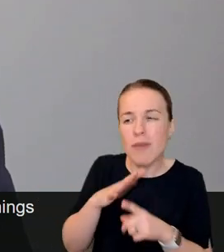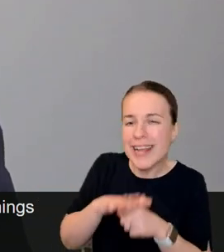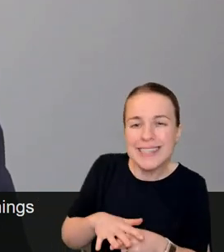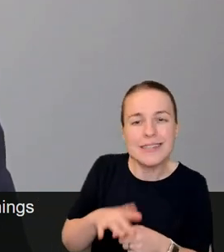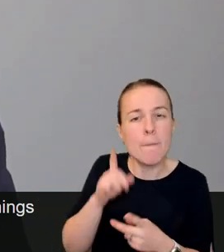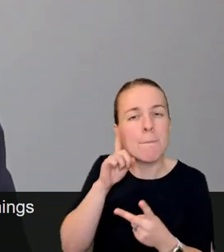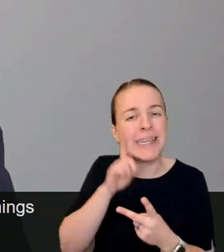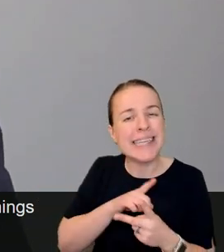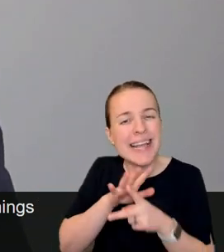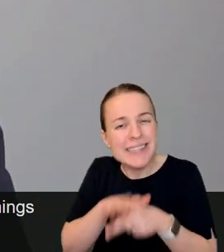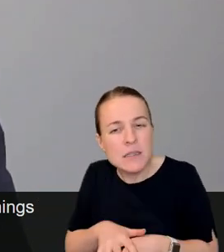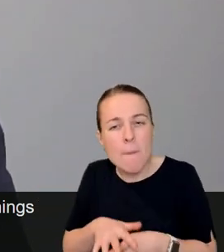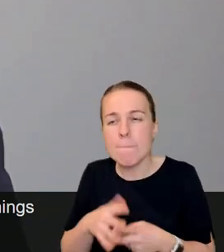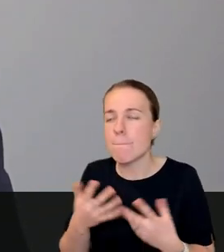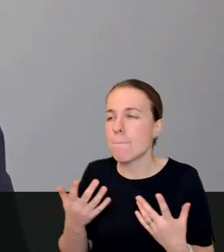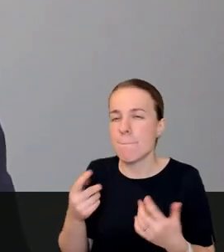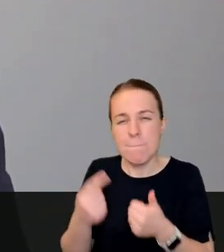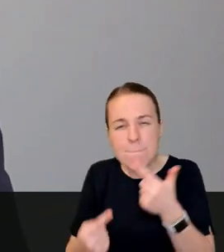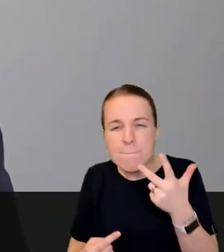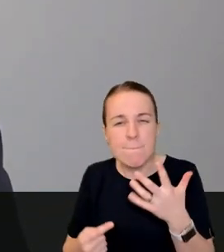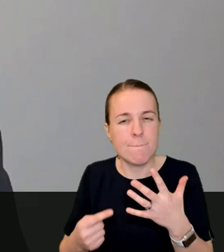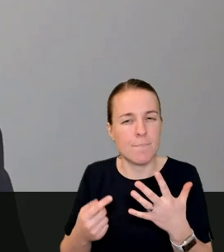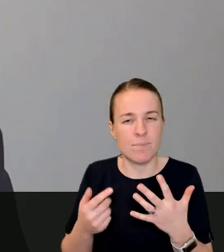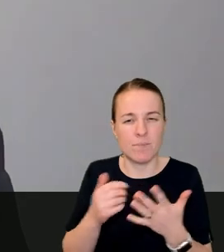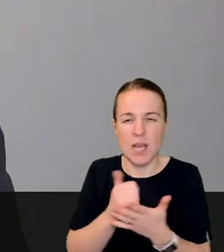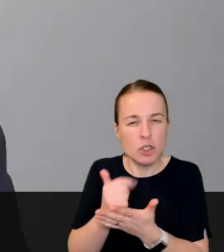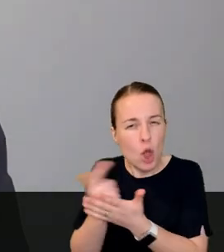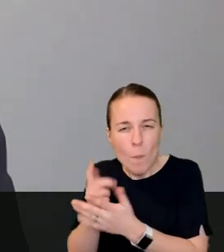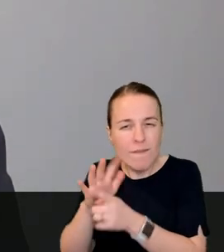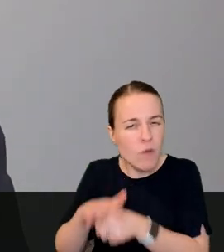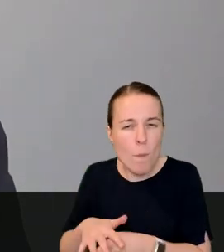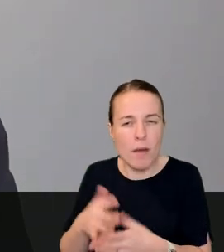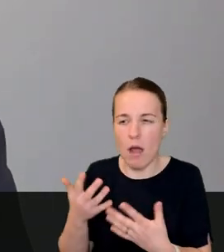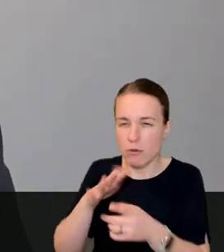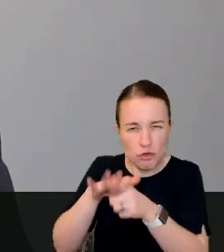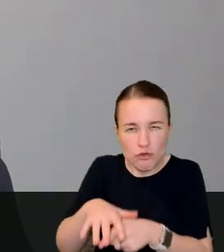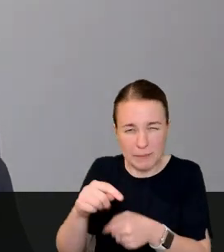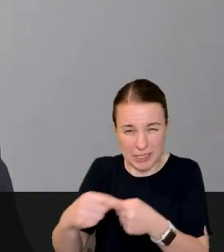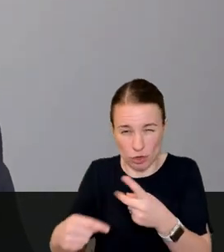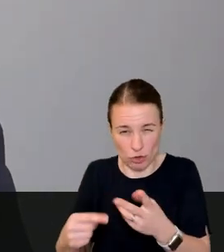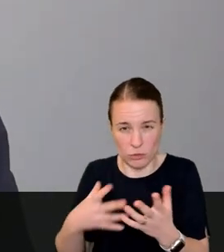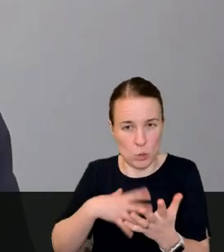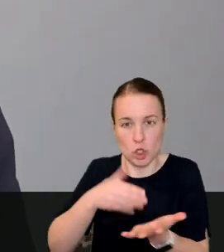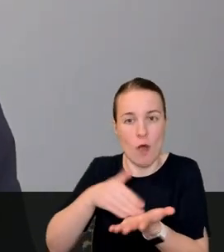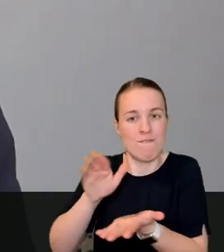misogyny, homophobia, discrimination, and so forth to exist. And two,